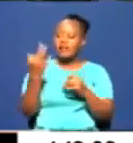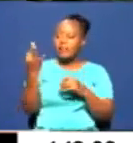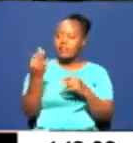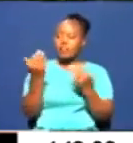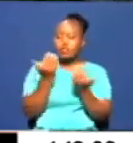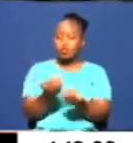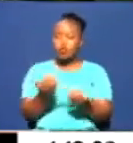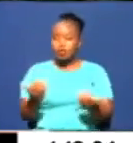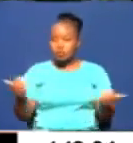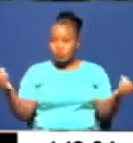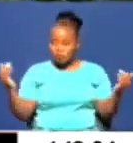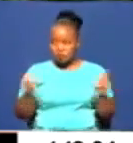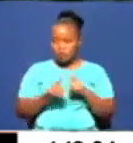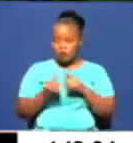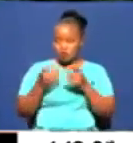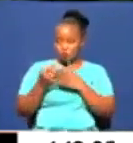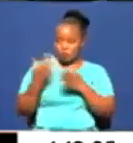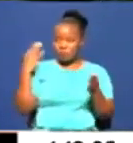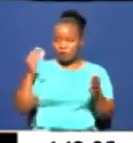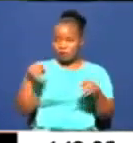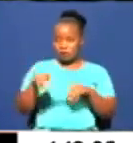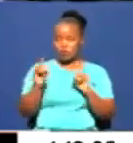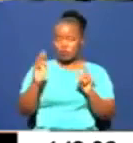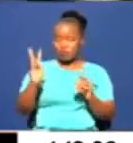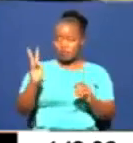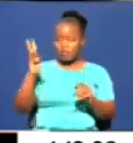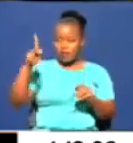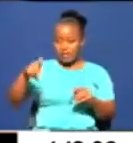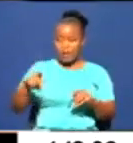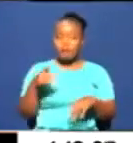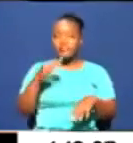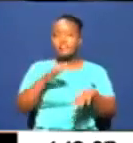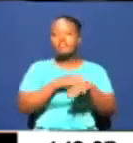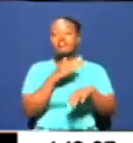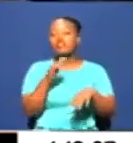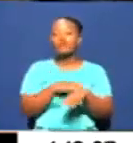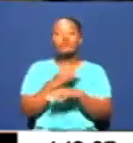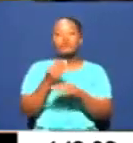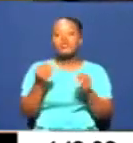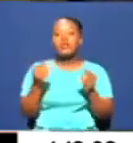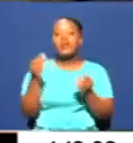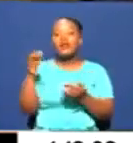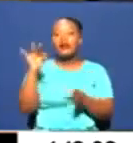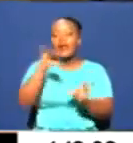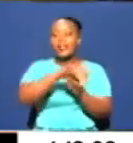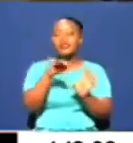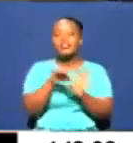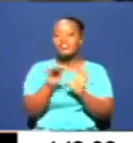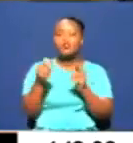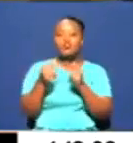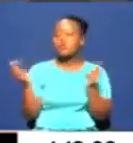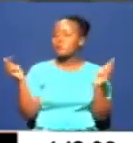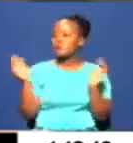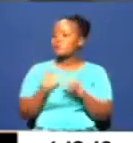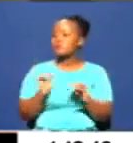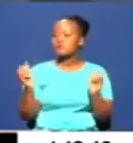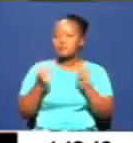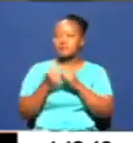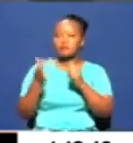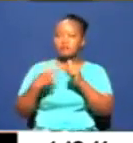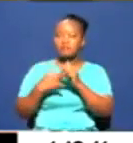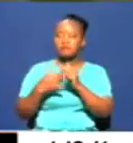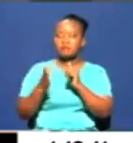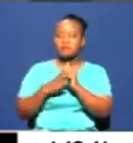served as the Member of Parliament for Kikuyu. He was elected unopposed in the year 1980. So